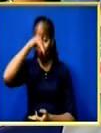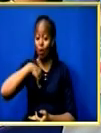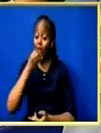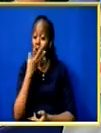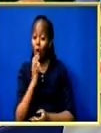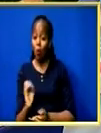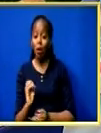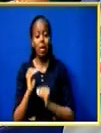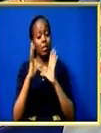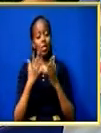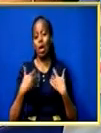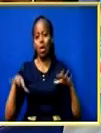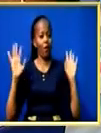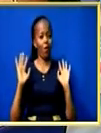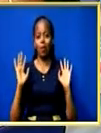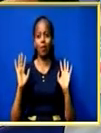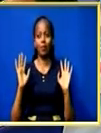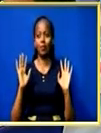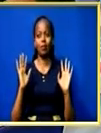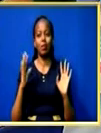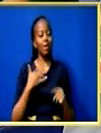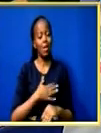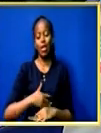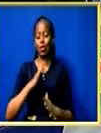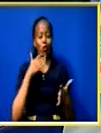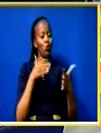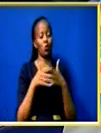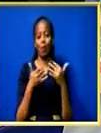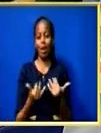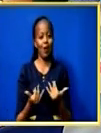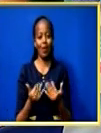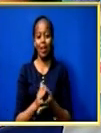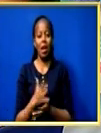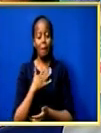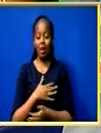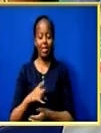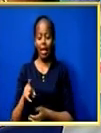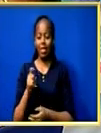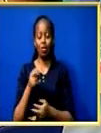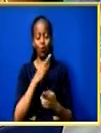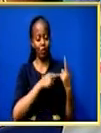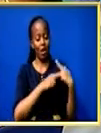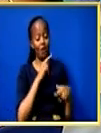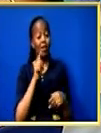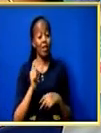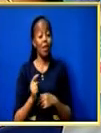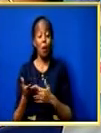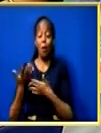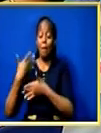flowers. Okay, Mwalimu, I give up. Please. I need to let's go and stop there. revise. Let's stop there. Let's stop there. I need to go You and need revise. to go back to